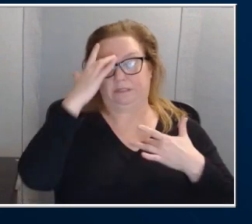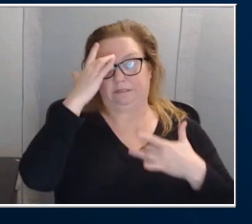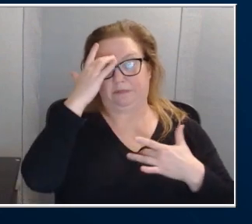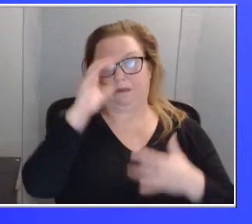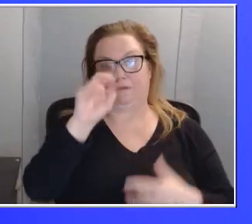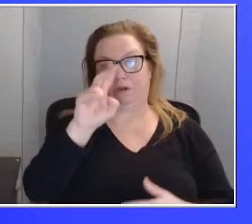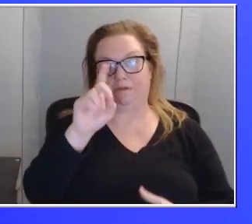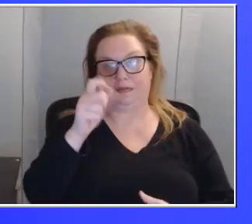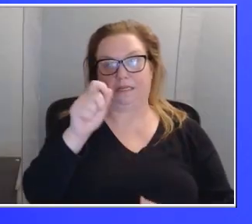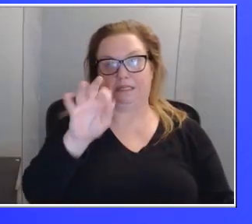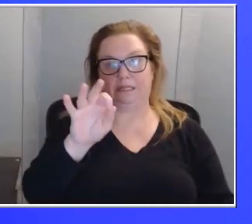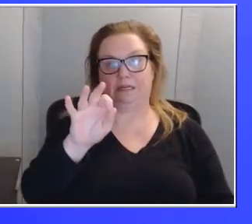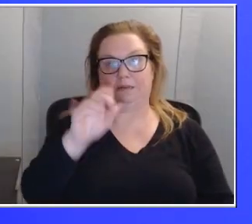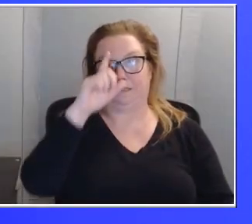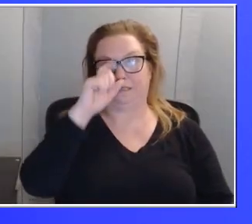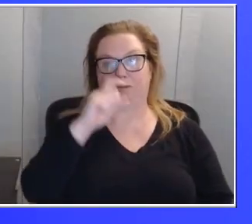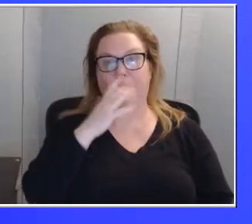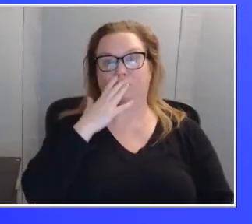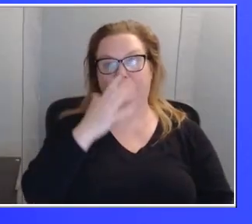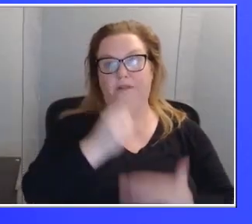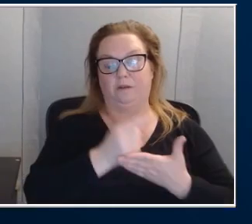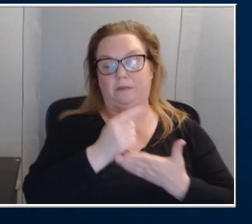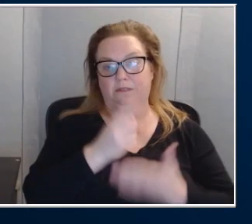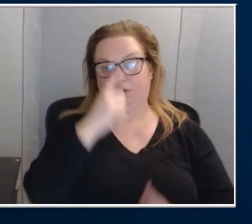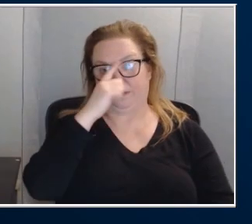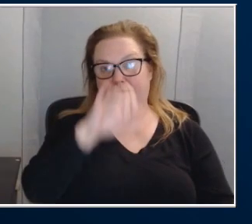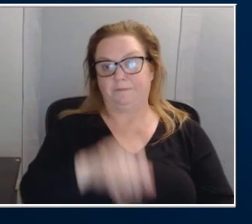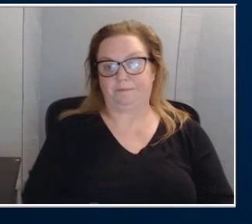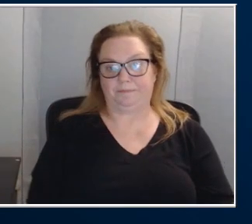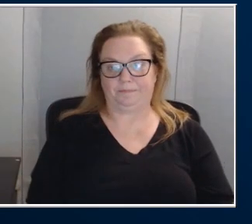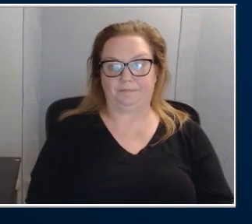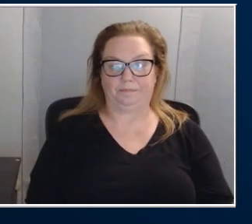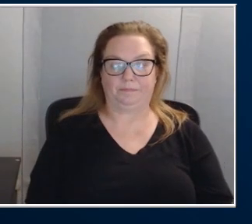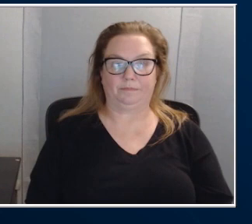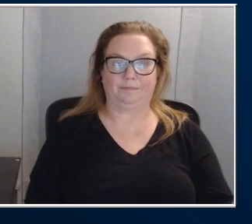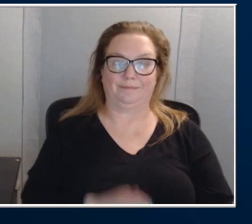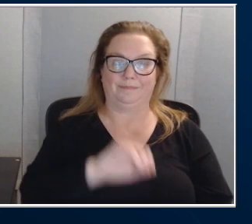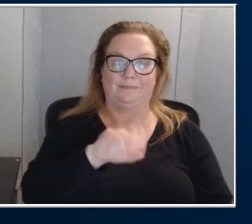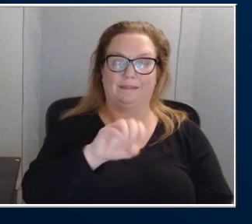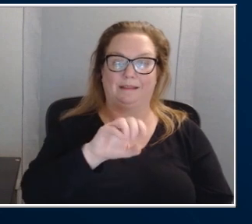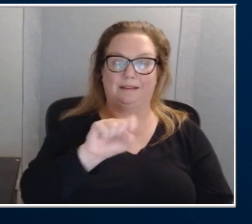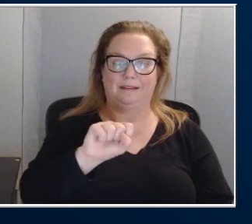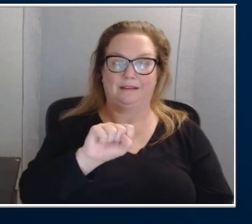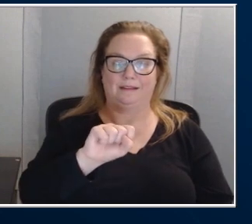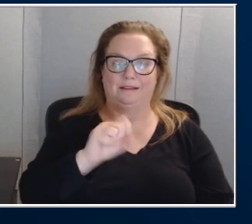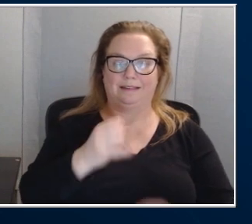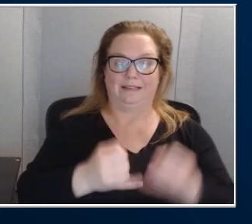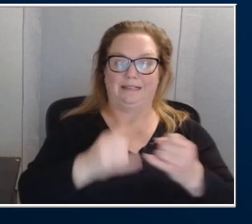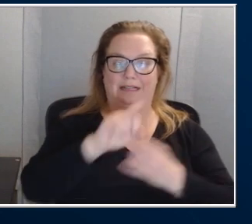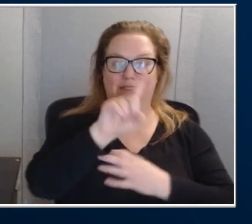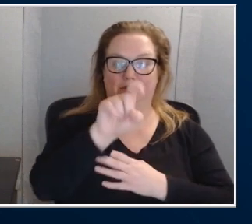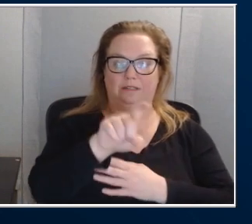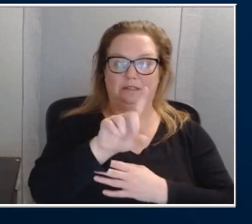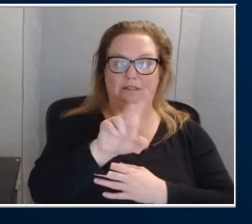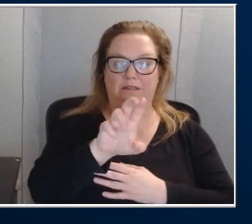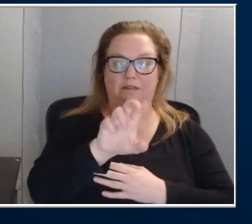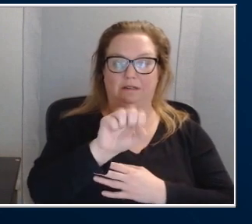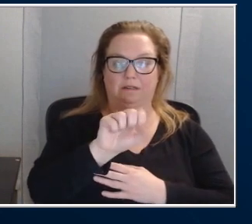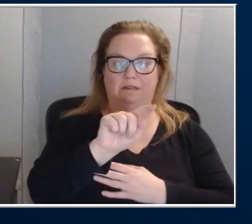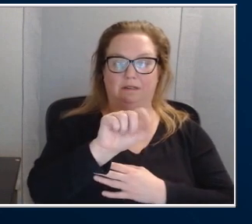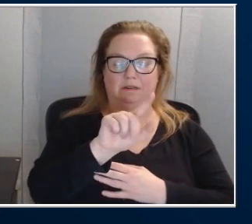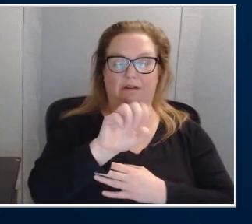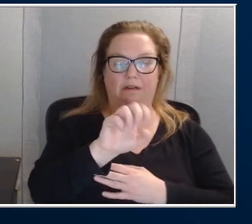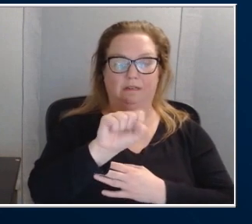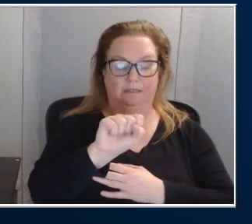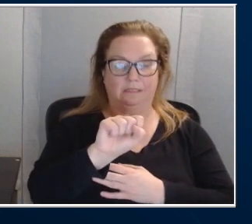COVID-19, because we do have good therapeutics. Yeah. Jess. Last question, Dr. Stites. So Yen Liang wants to know,